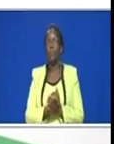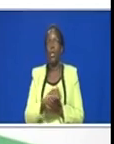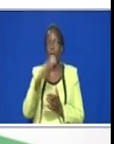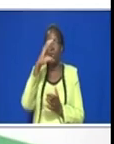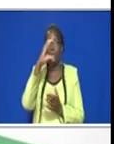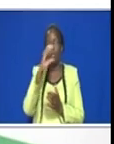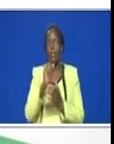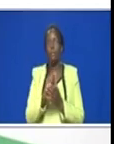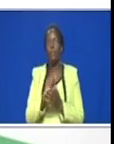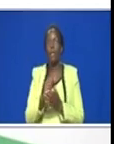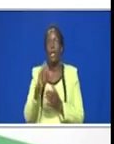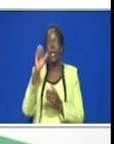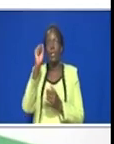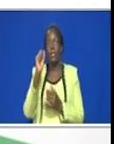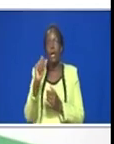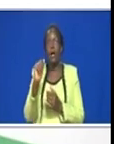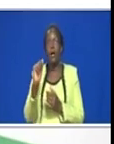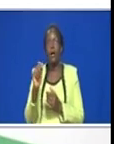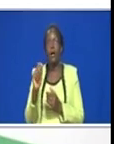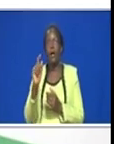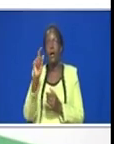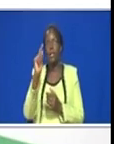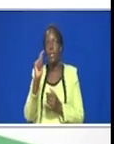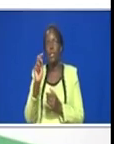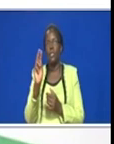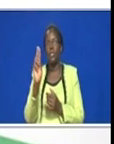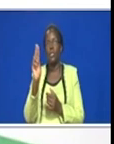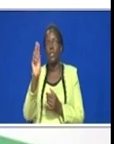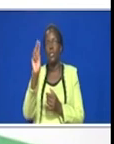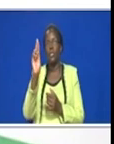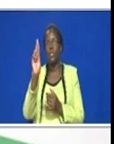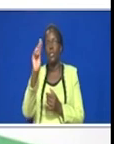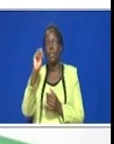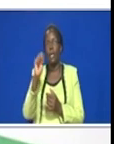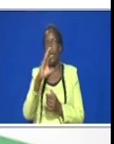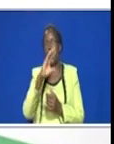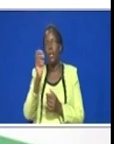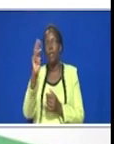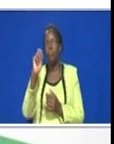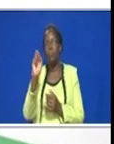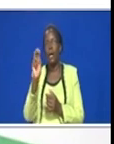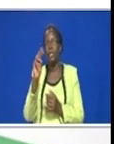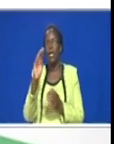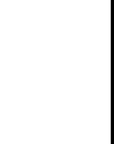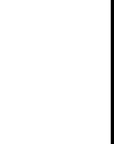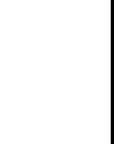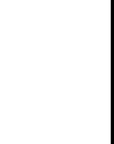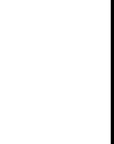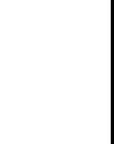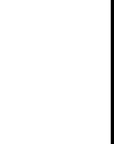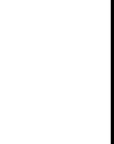Then we look at Saturn and Mars. We said between Saturn and Mars, there's number 5, which is Jupiter.